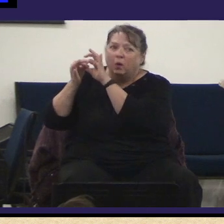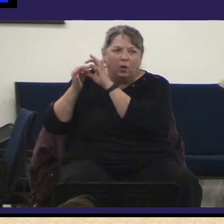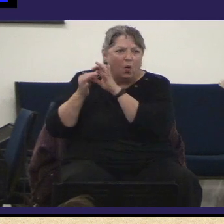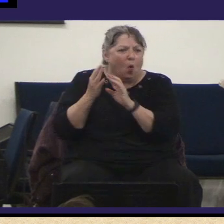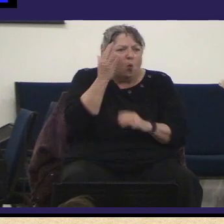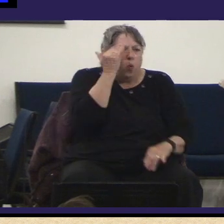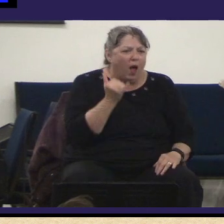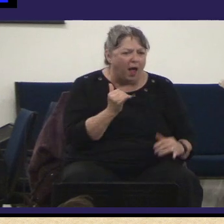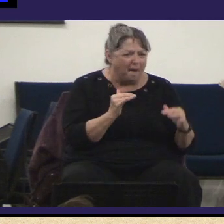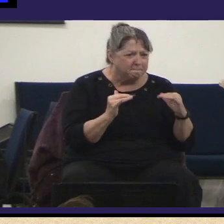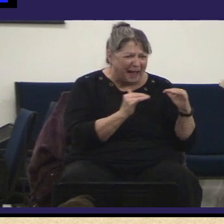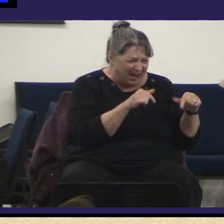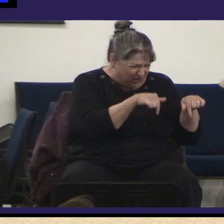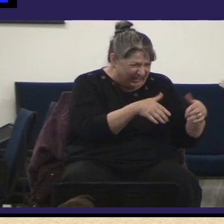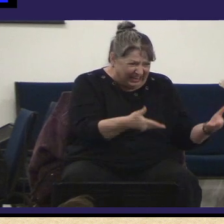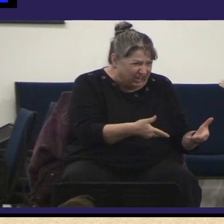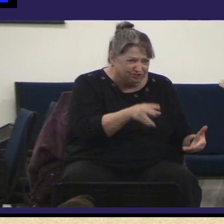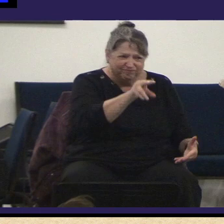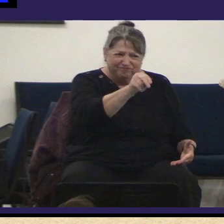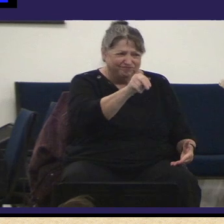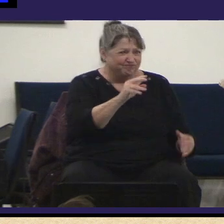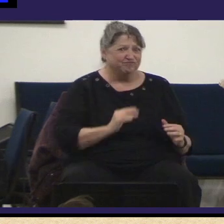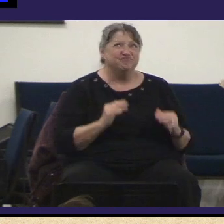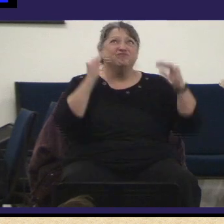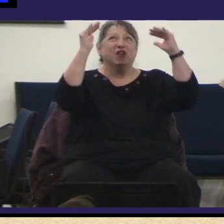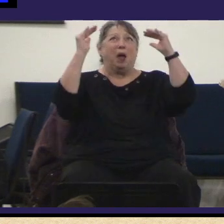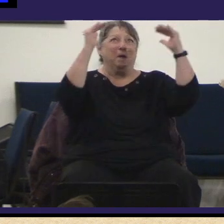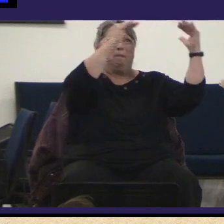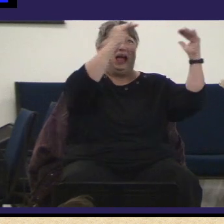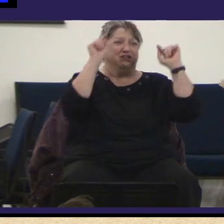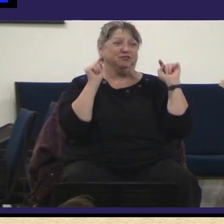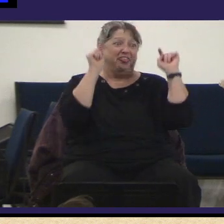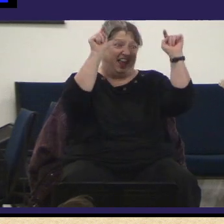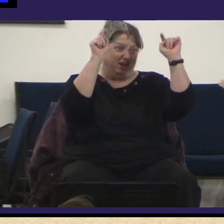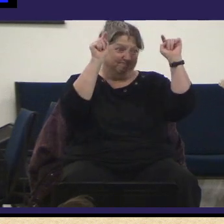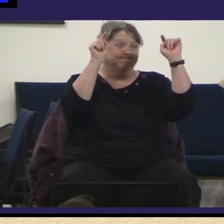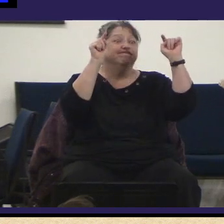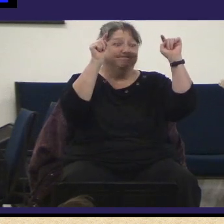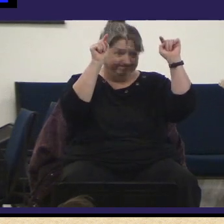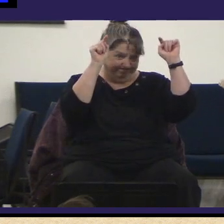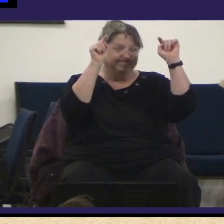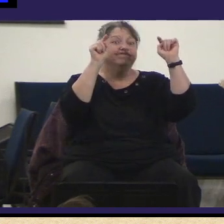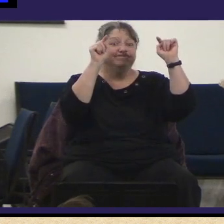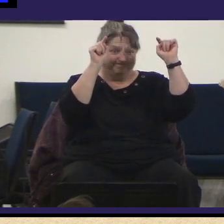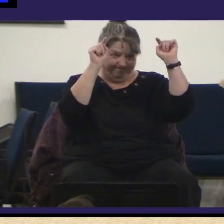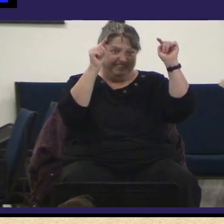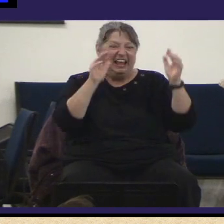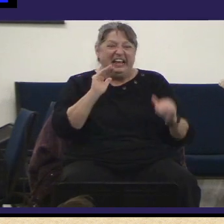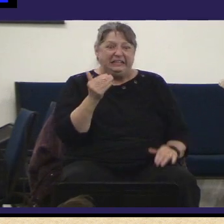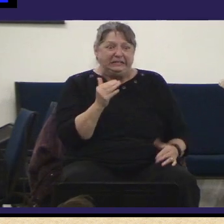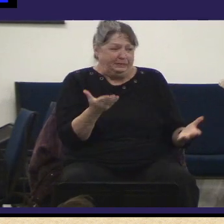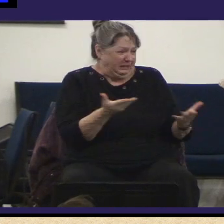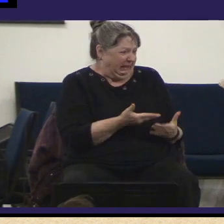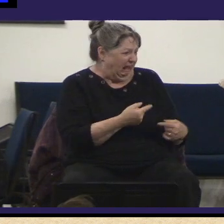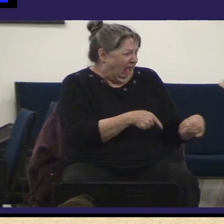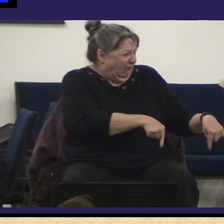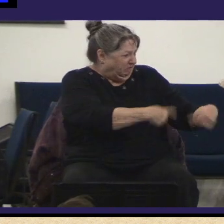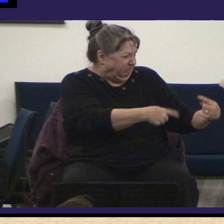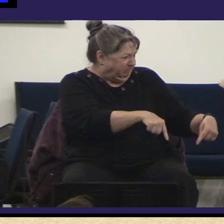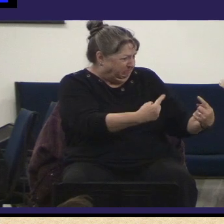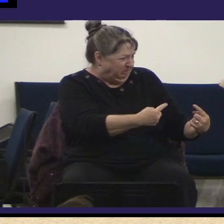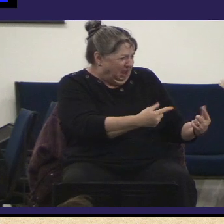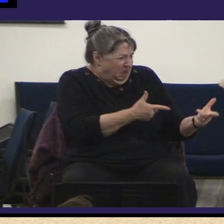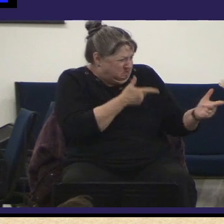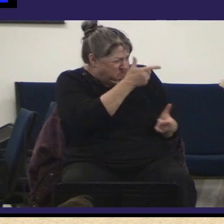spiritual realm. And so if we're fighting in the physical realm against people, we're fighting the wrong